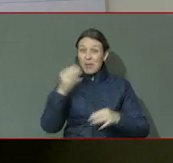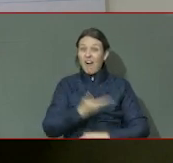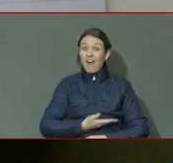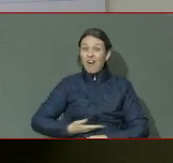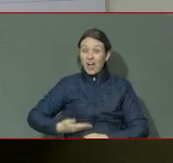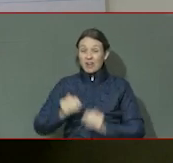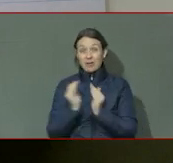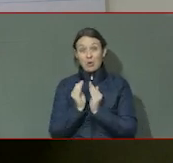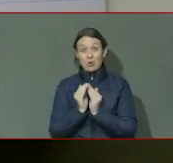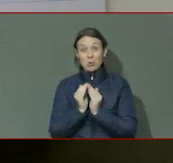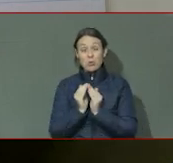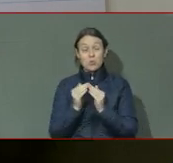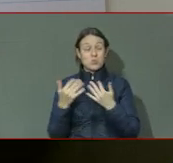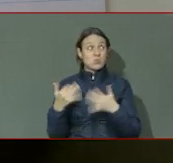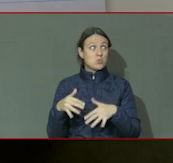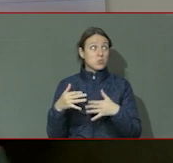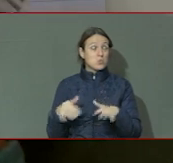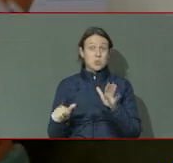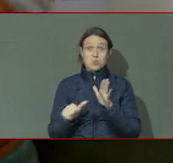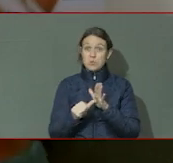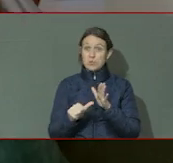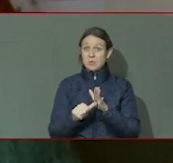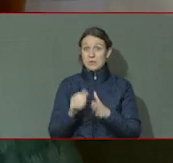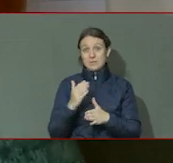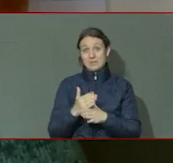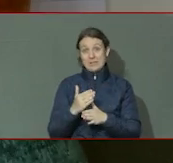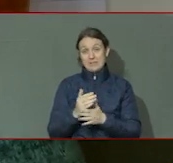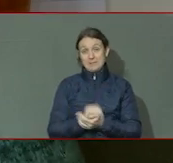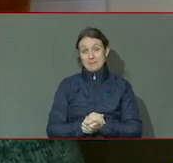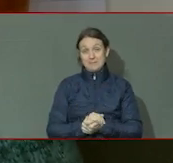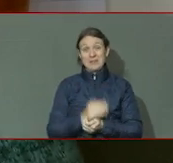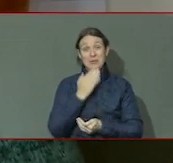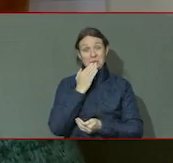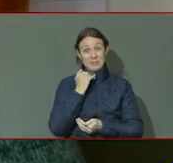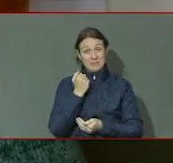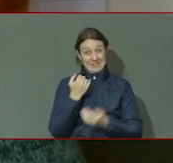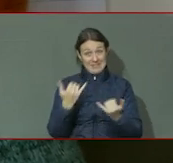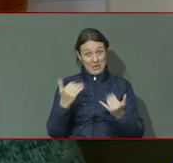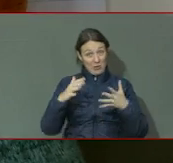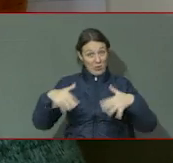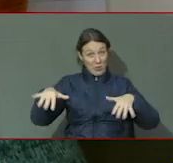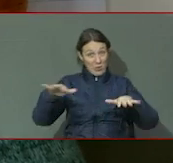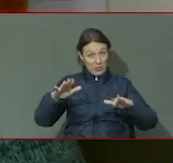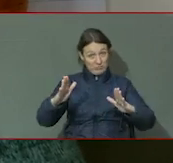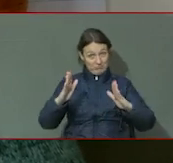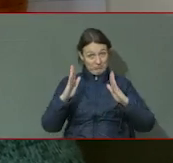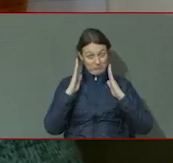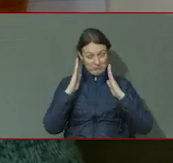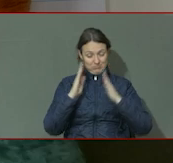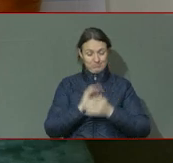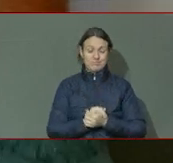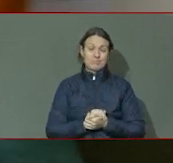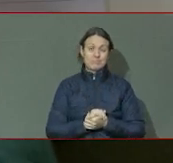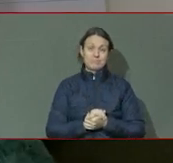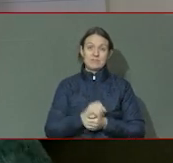is really very important work. And you must please now concentrate on the work. Usually in